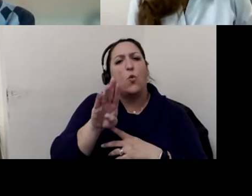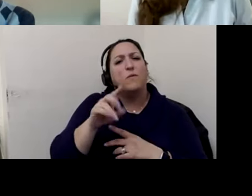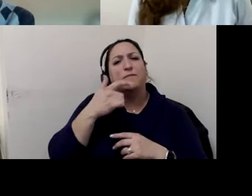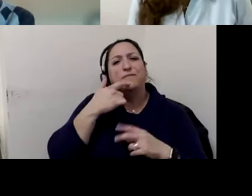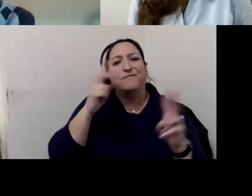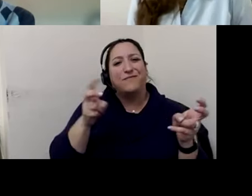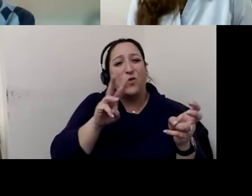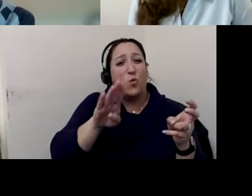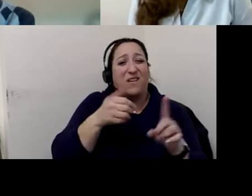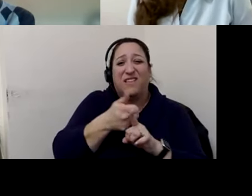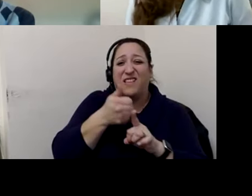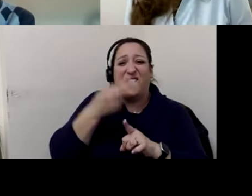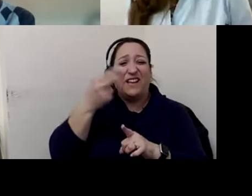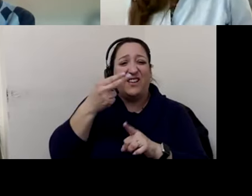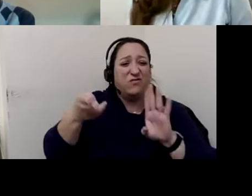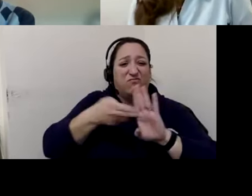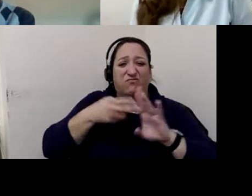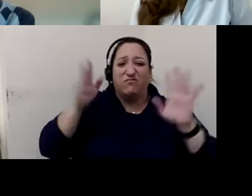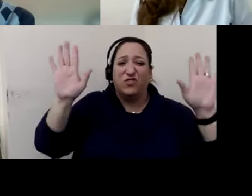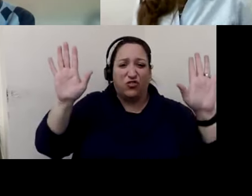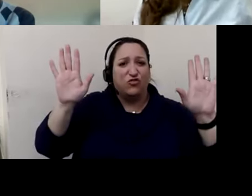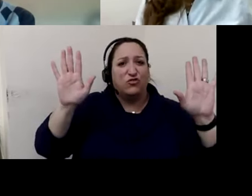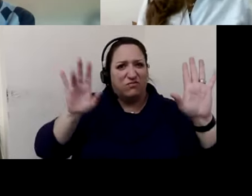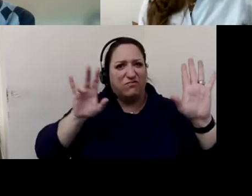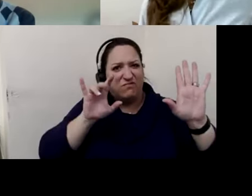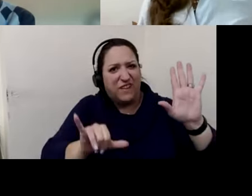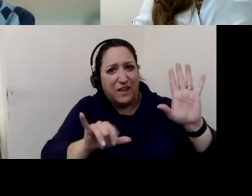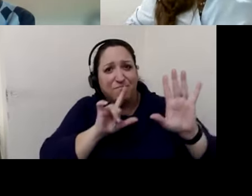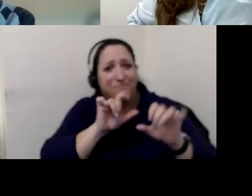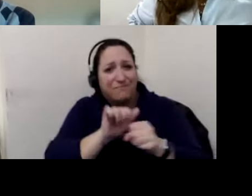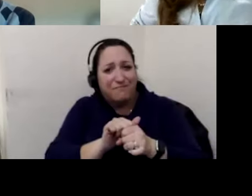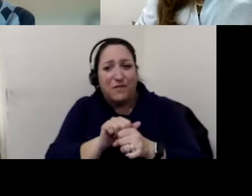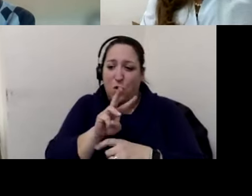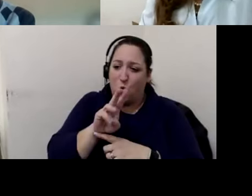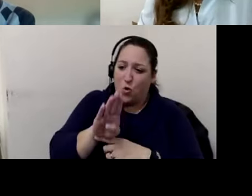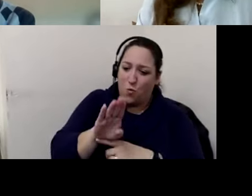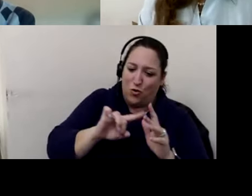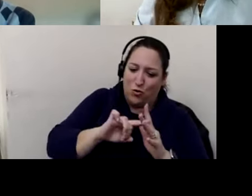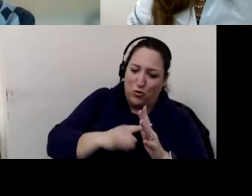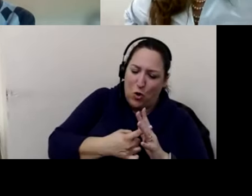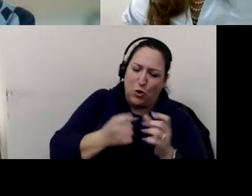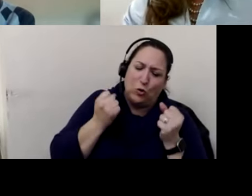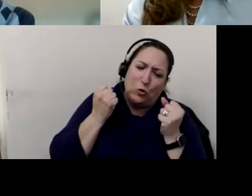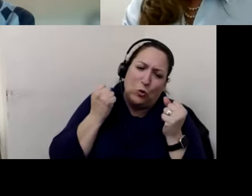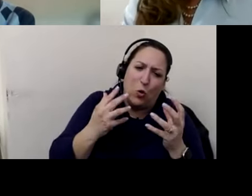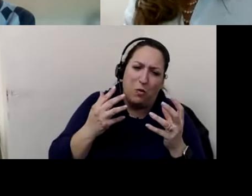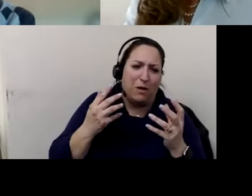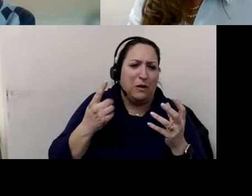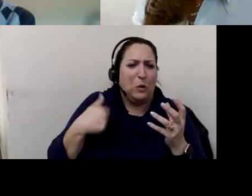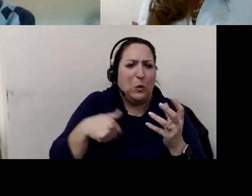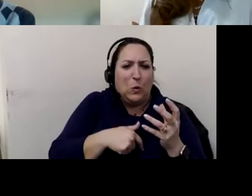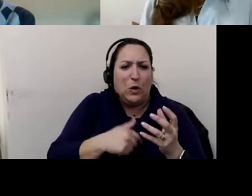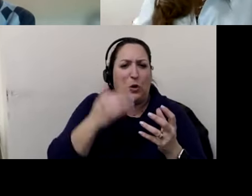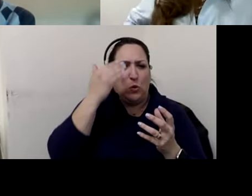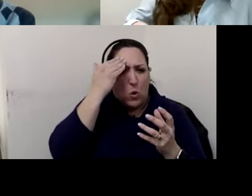is history." And that is really true. Willowbrook started so many of the things that we all got to